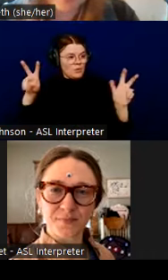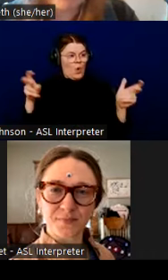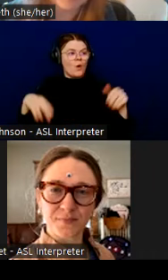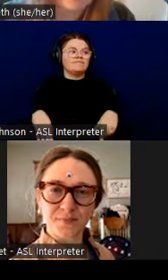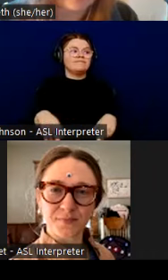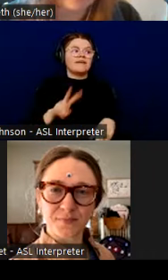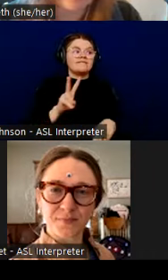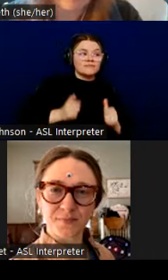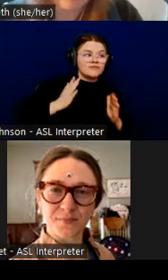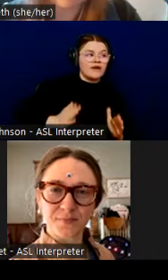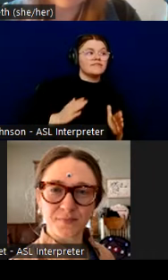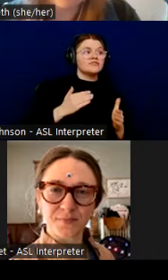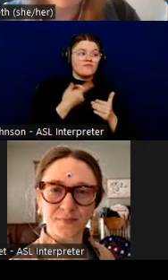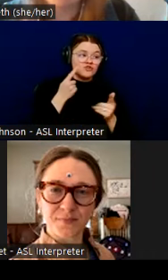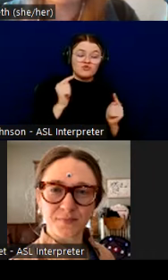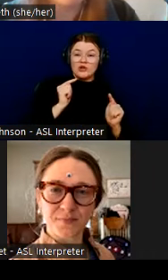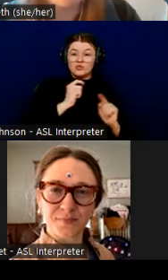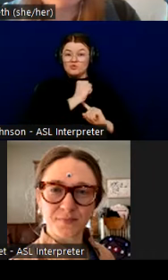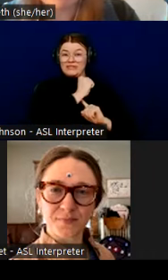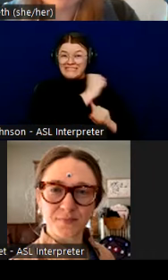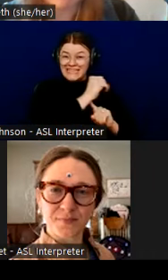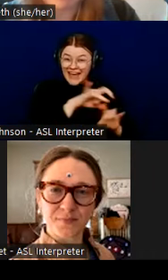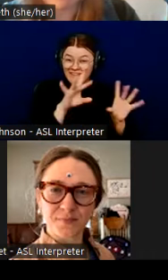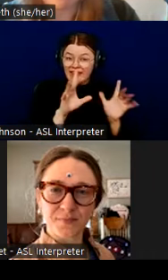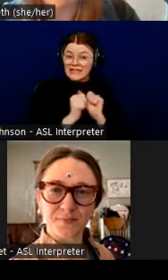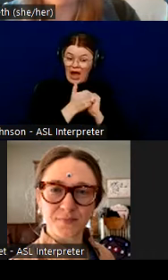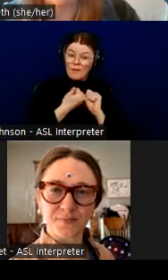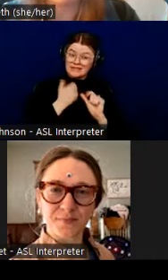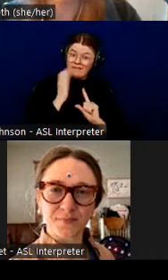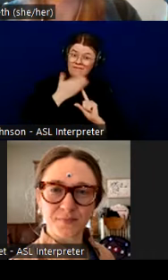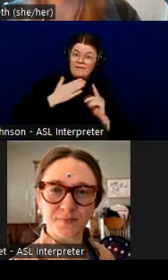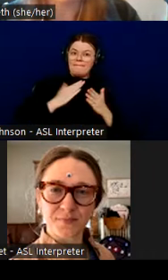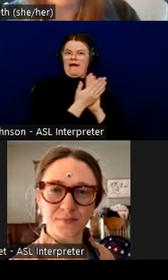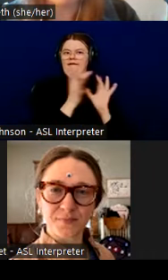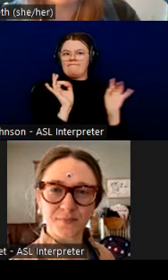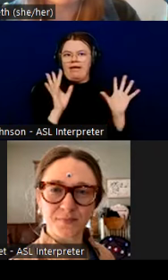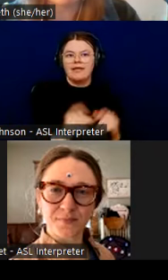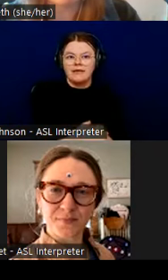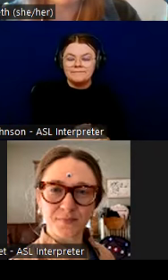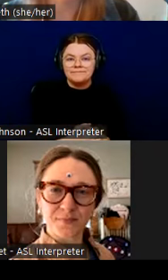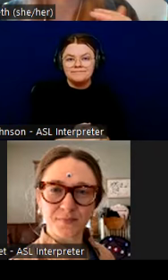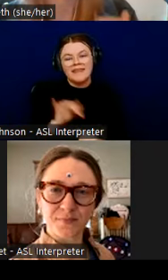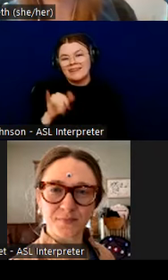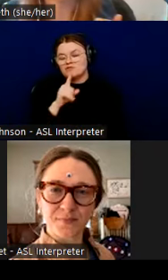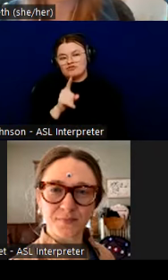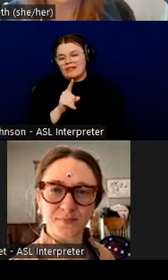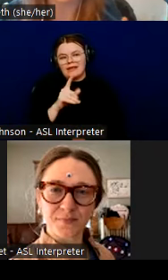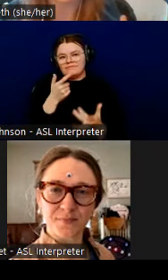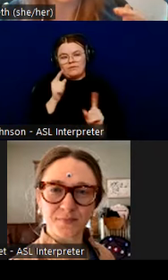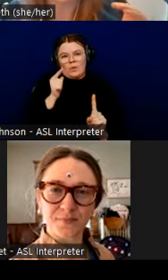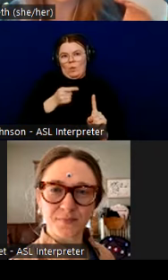and battering by using force themselves. And that's what resistive violence is. It is an attempt to